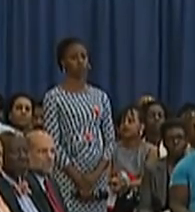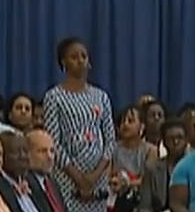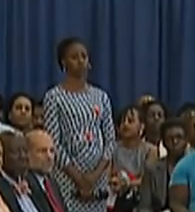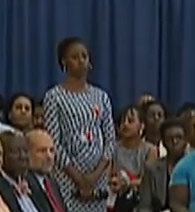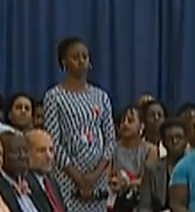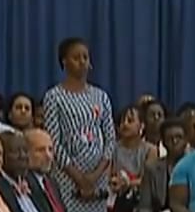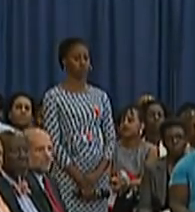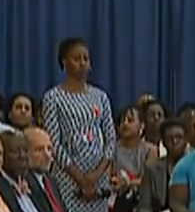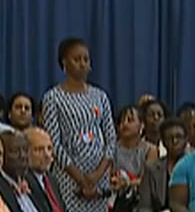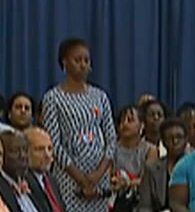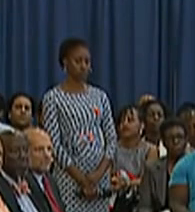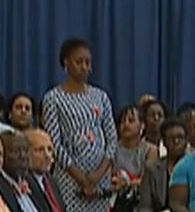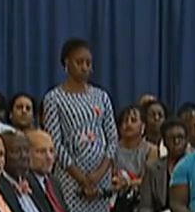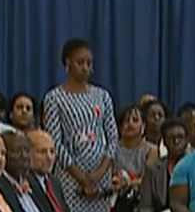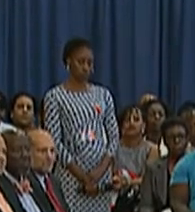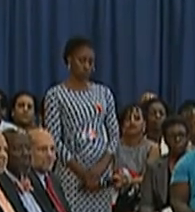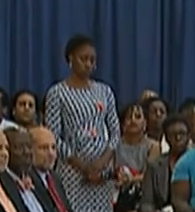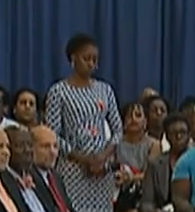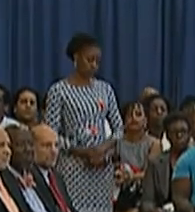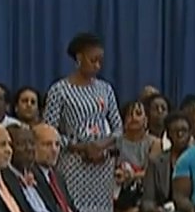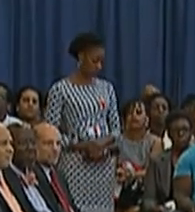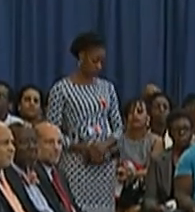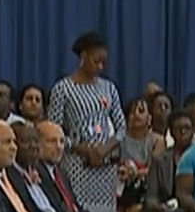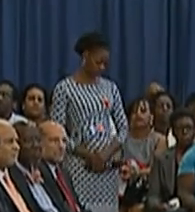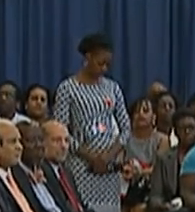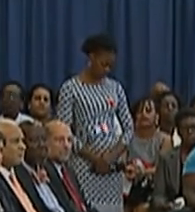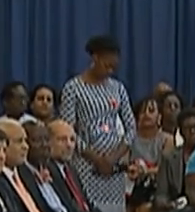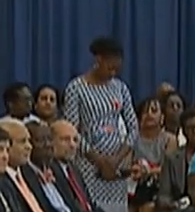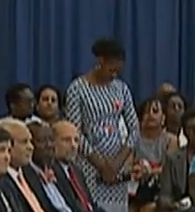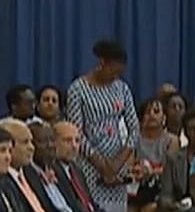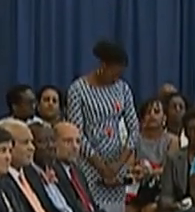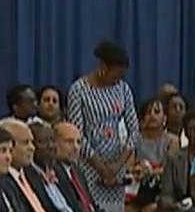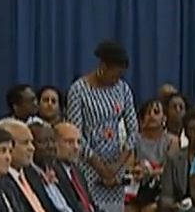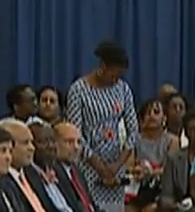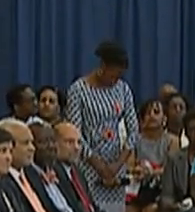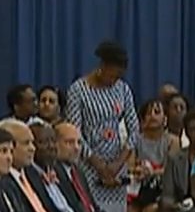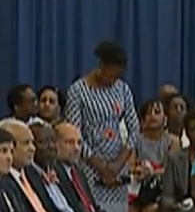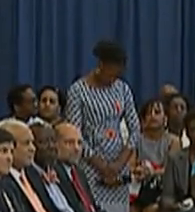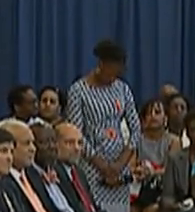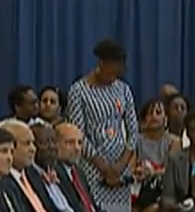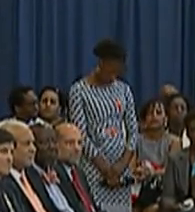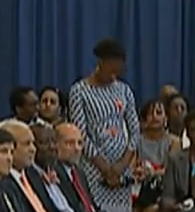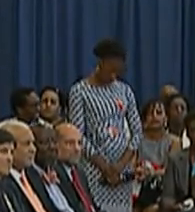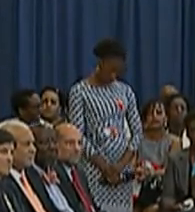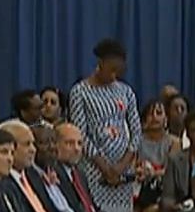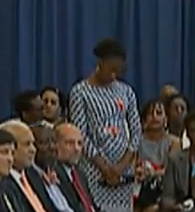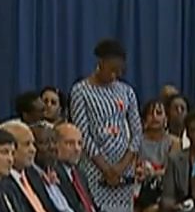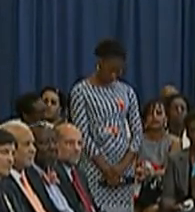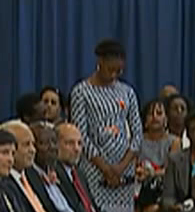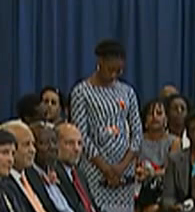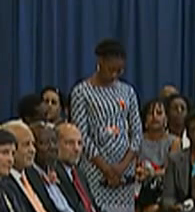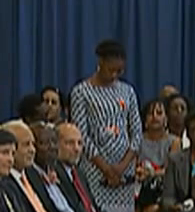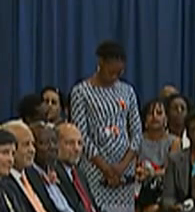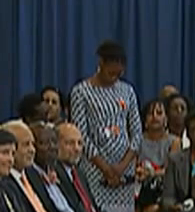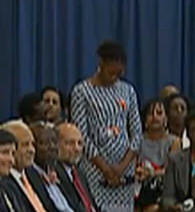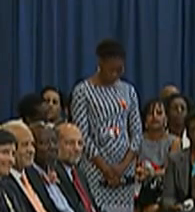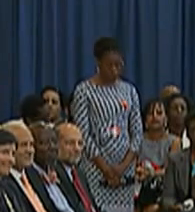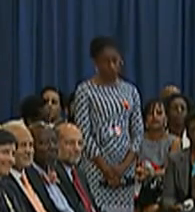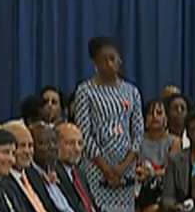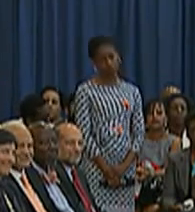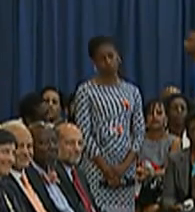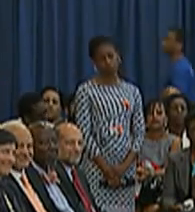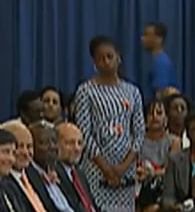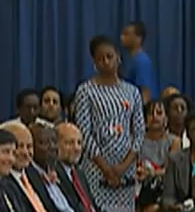chance to directly talk with all these leaders of so many important agencies. And as I like to remind them at each and every